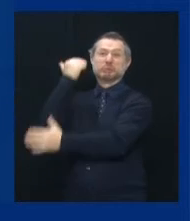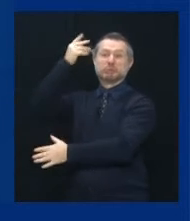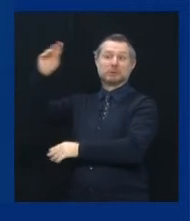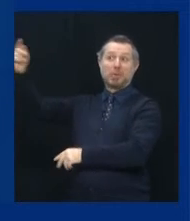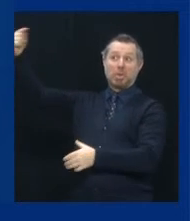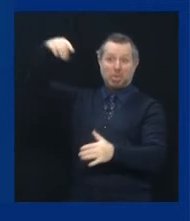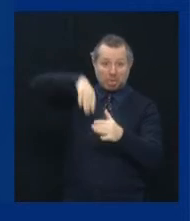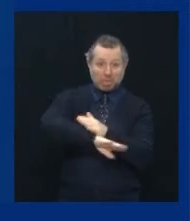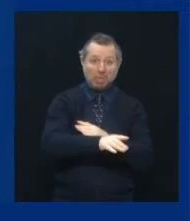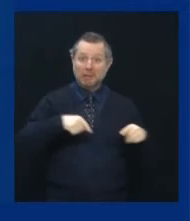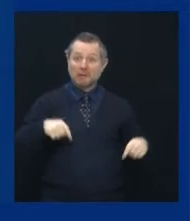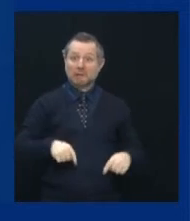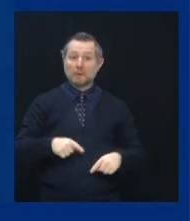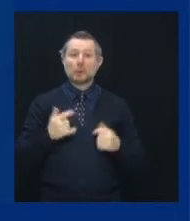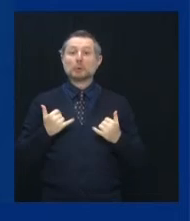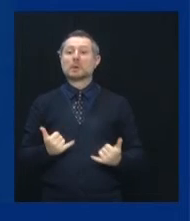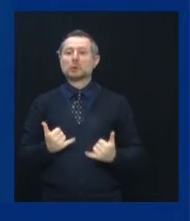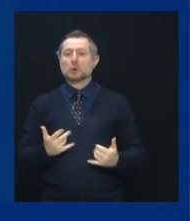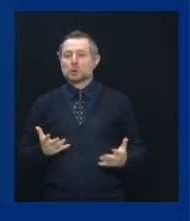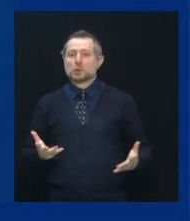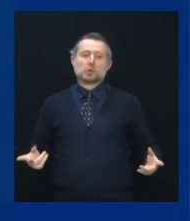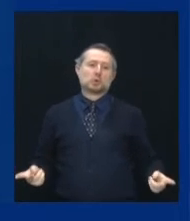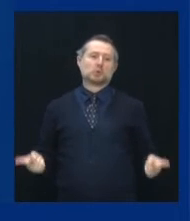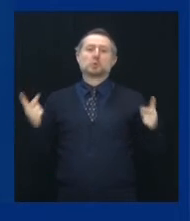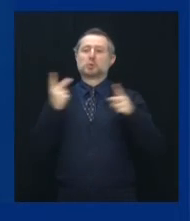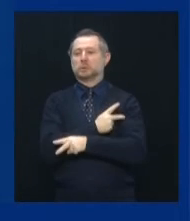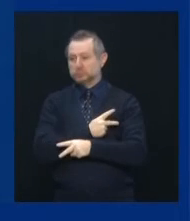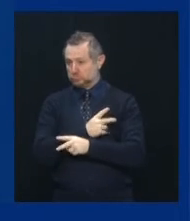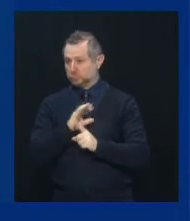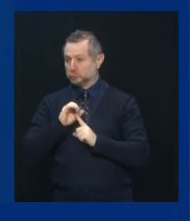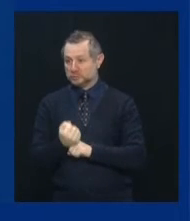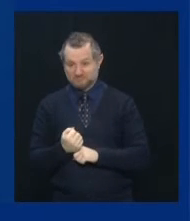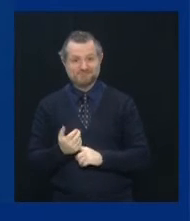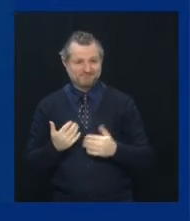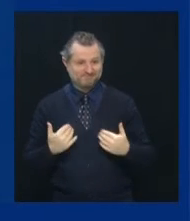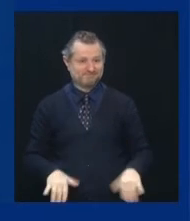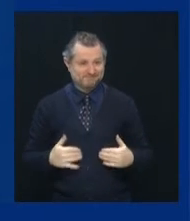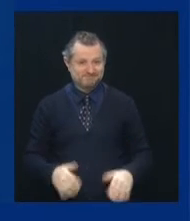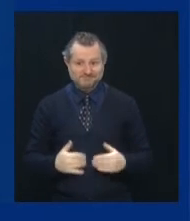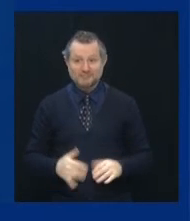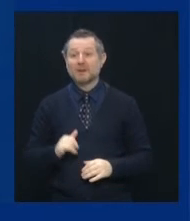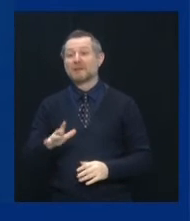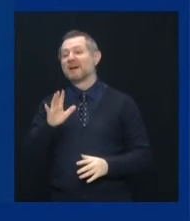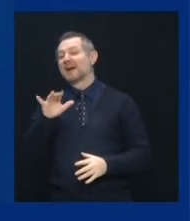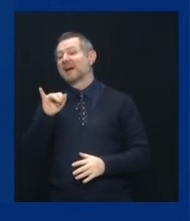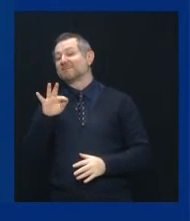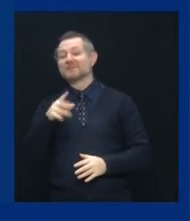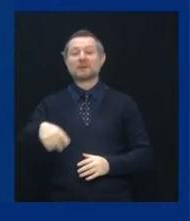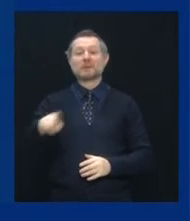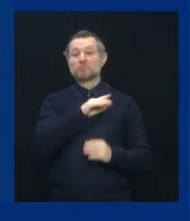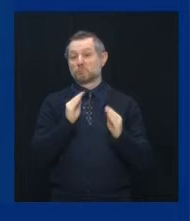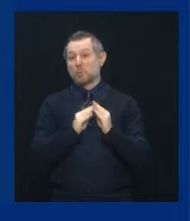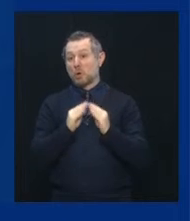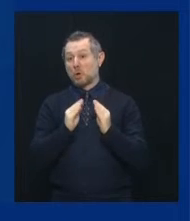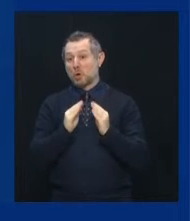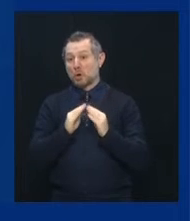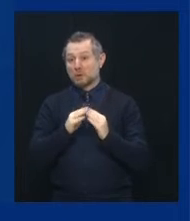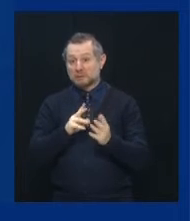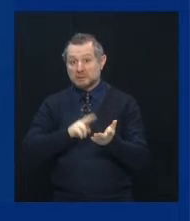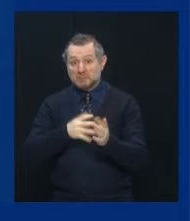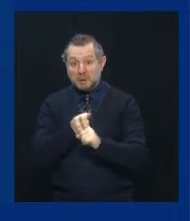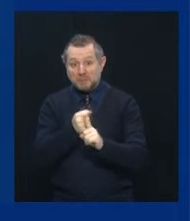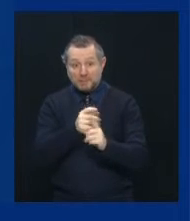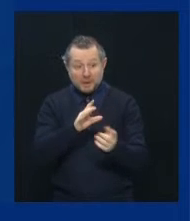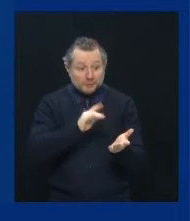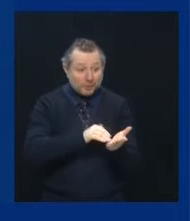now complicates that issue, because if more nurses get sick, if more